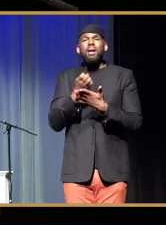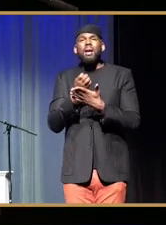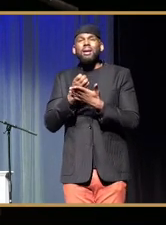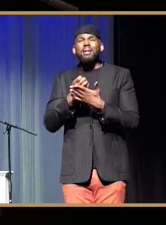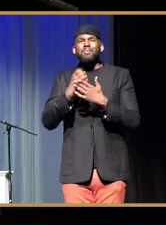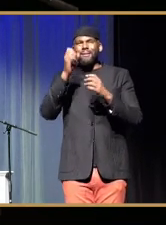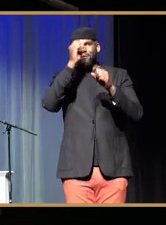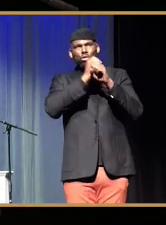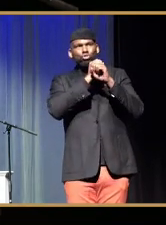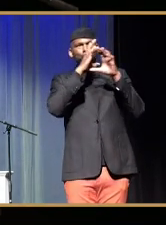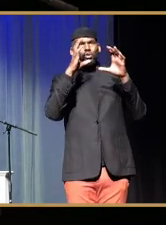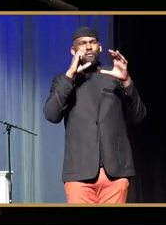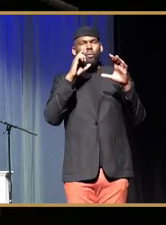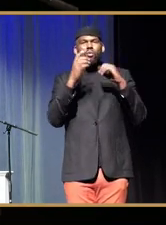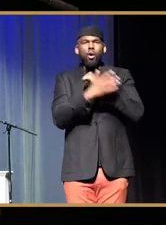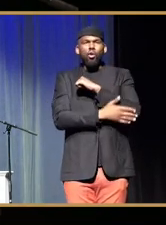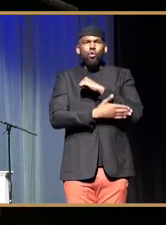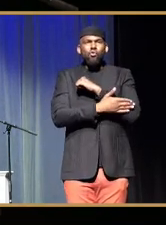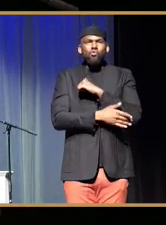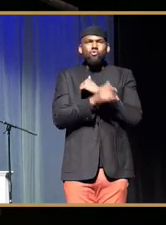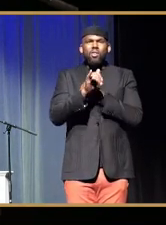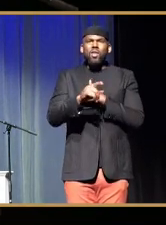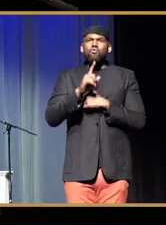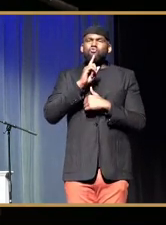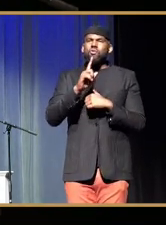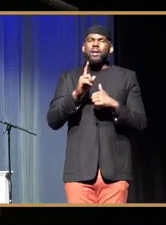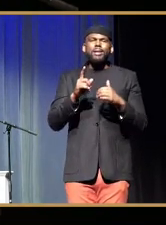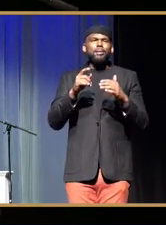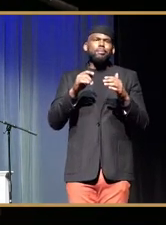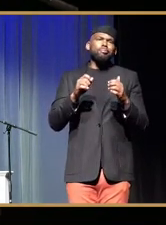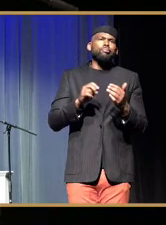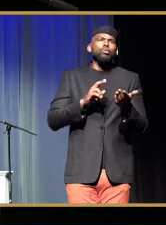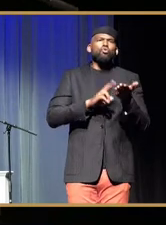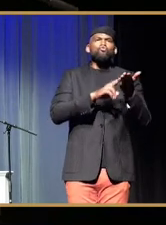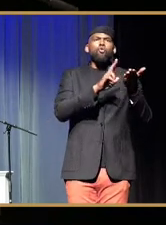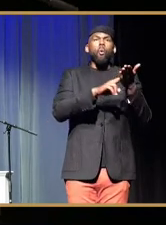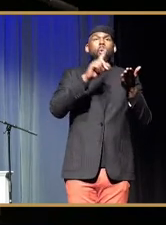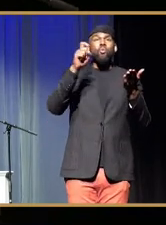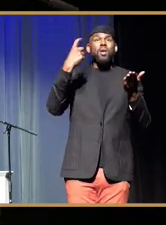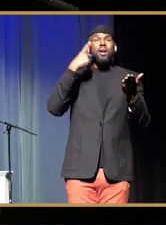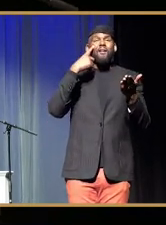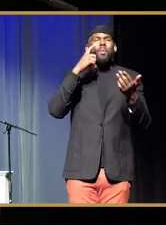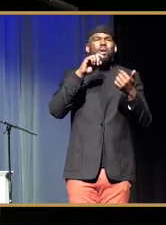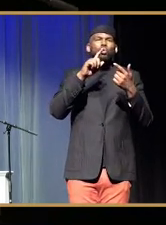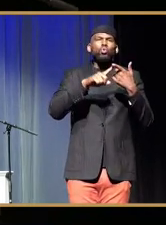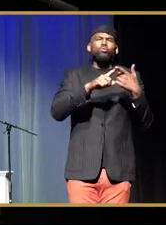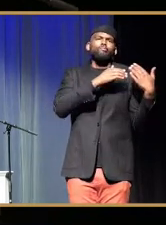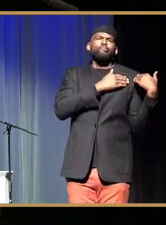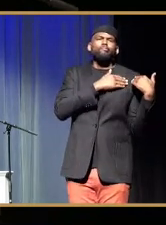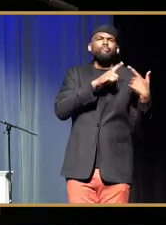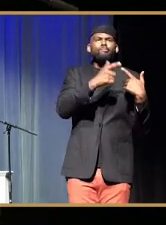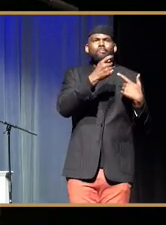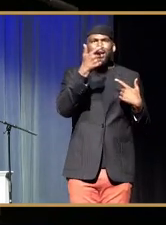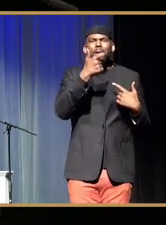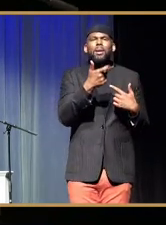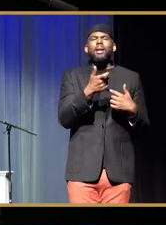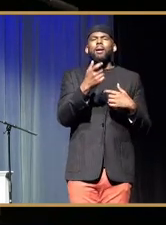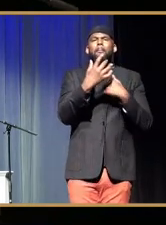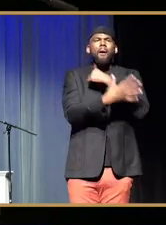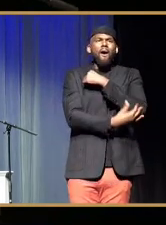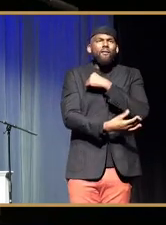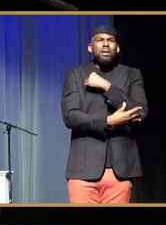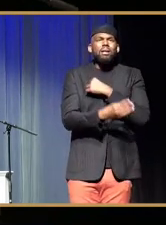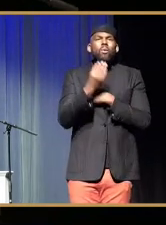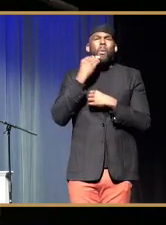vision for the country that embraced the role of government in eliminating poverty and joblessness in America.